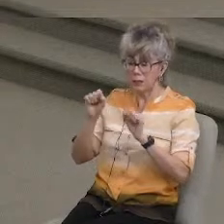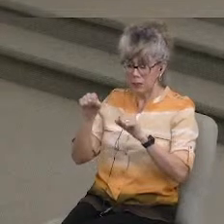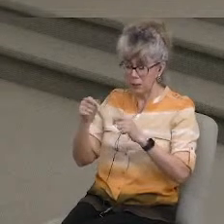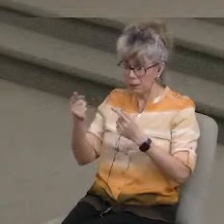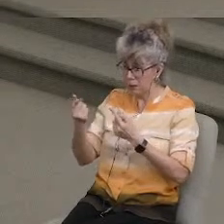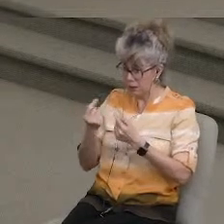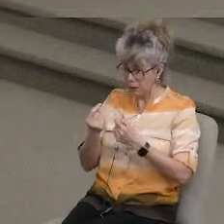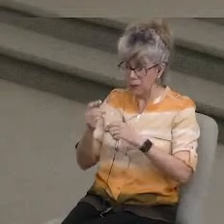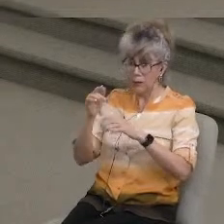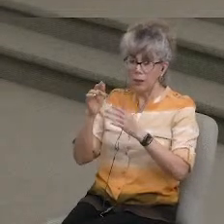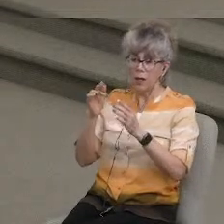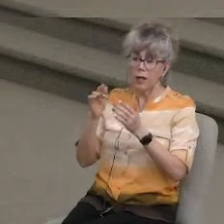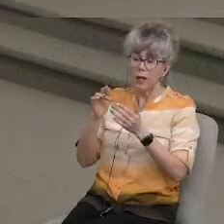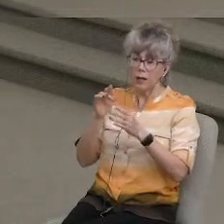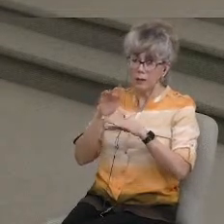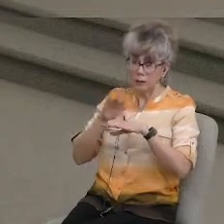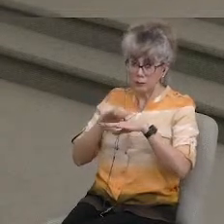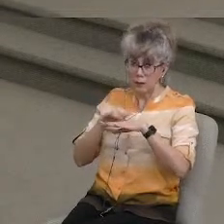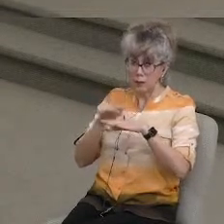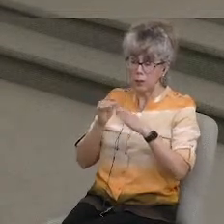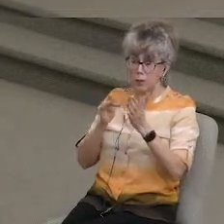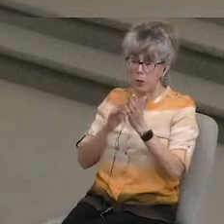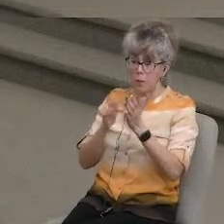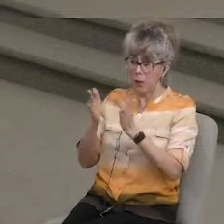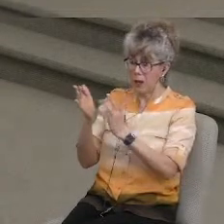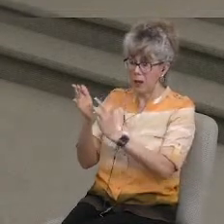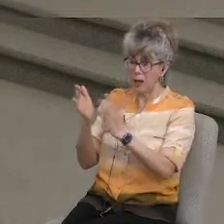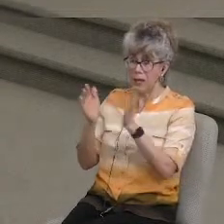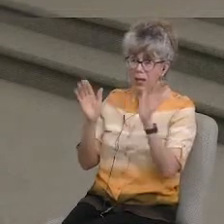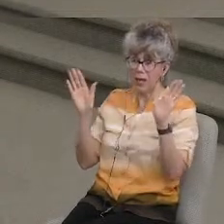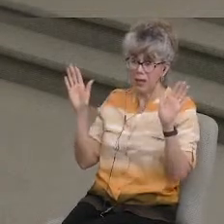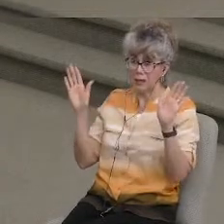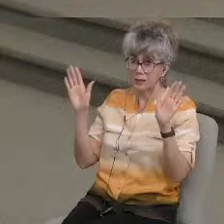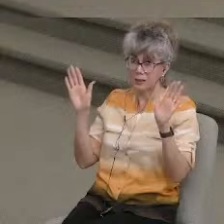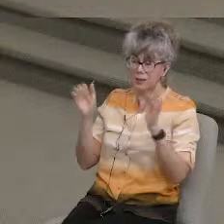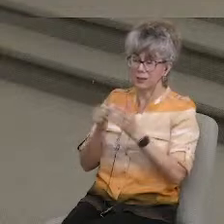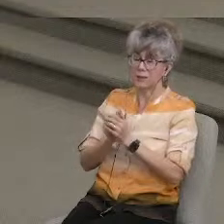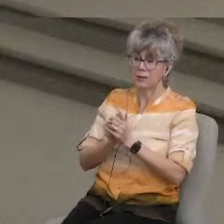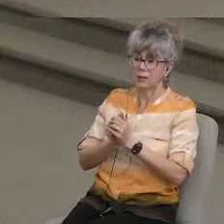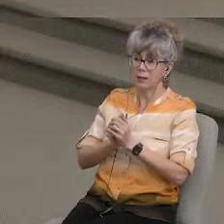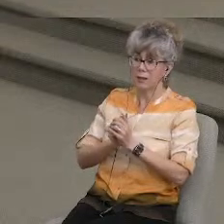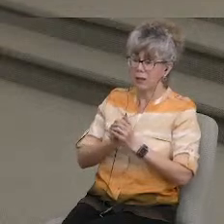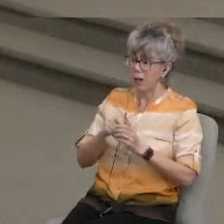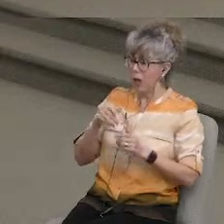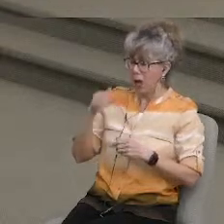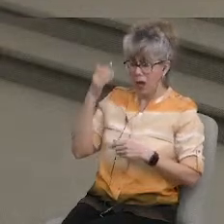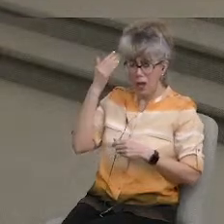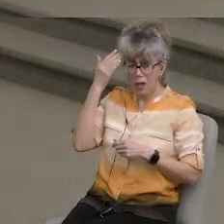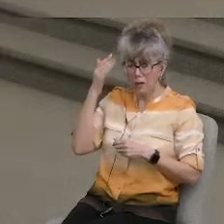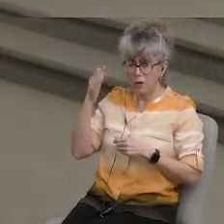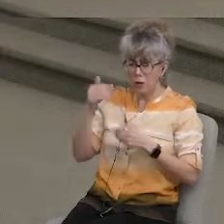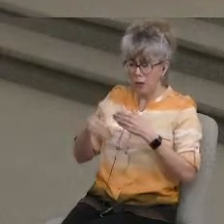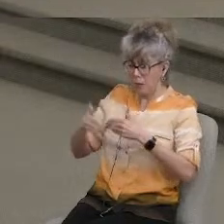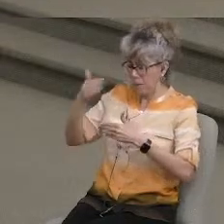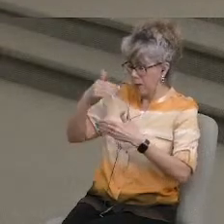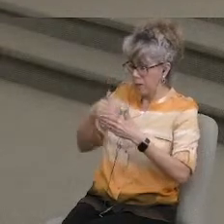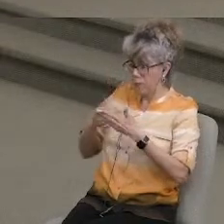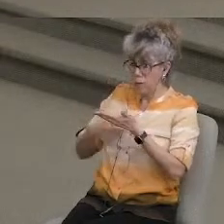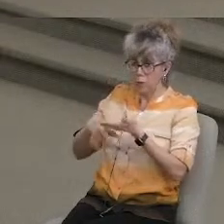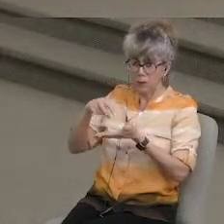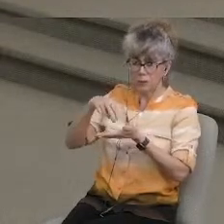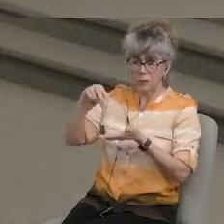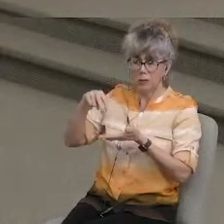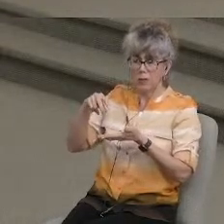hands. We have no pre-resurrection account of Jesus inviting someone to touch him. Yet